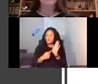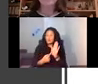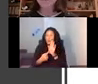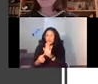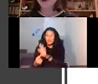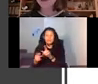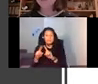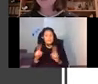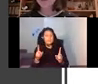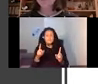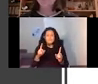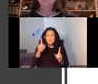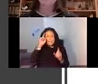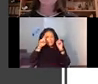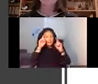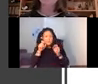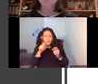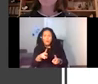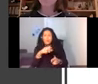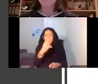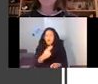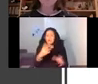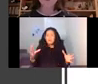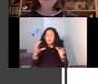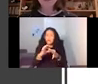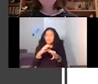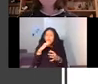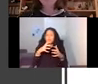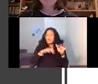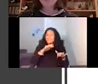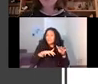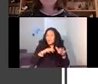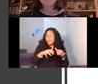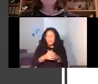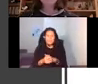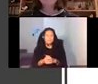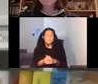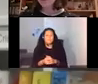and innovative ways the arts can be combined with technology.